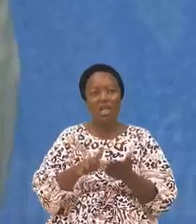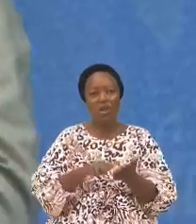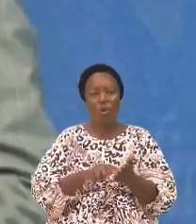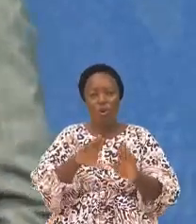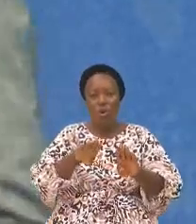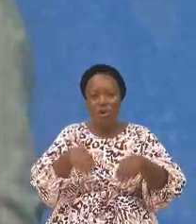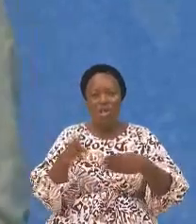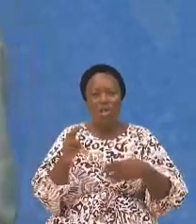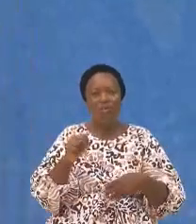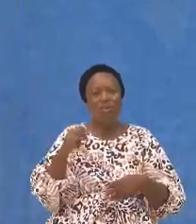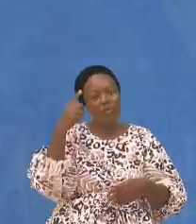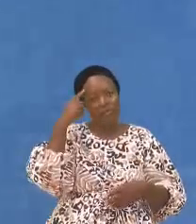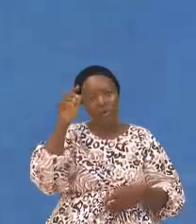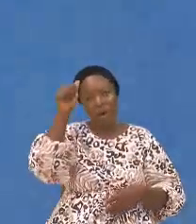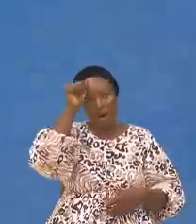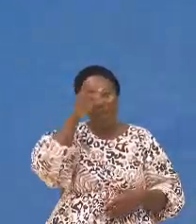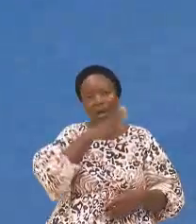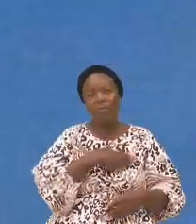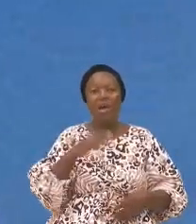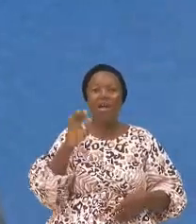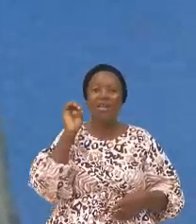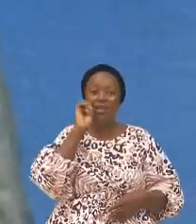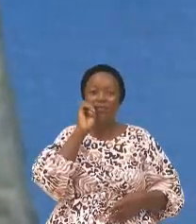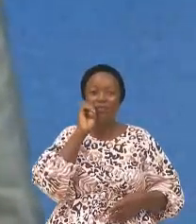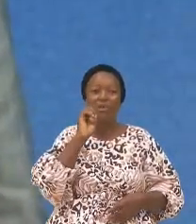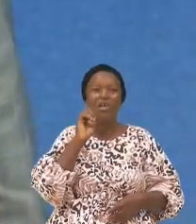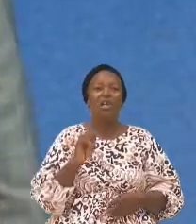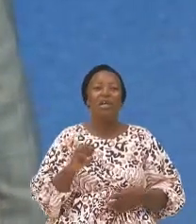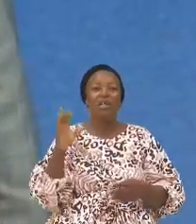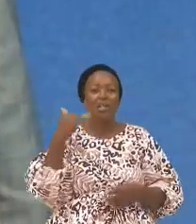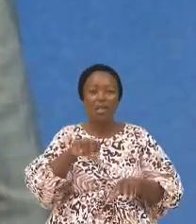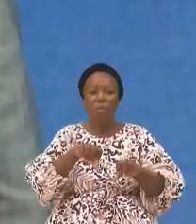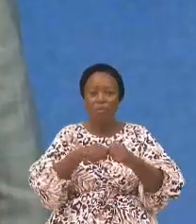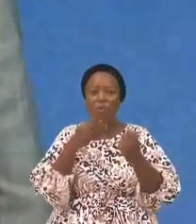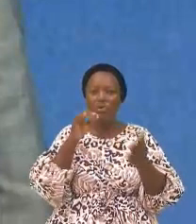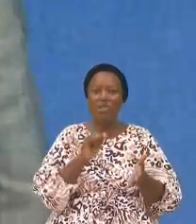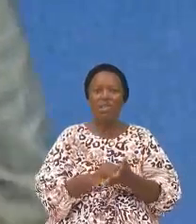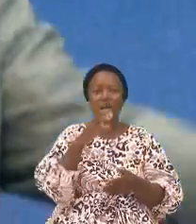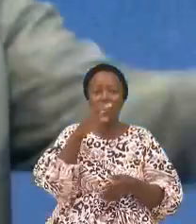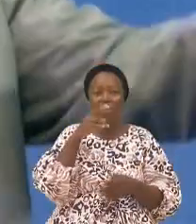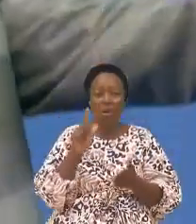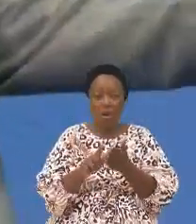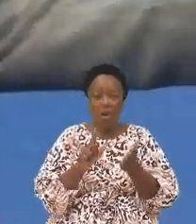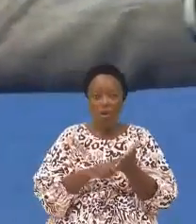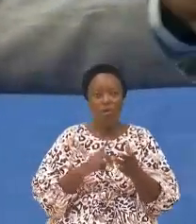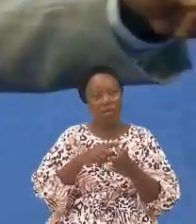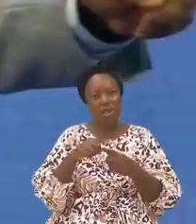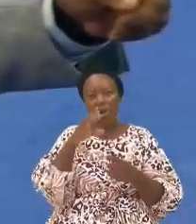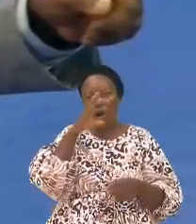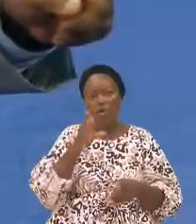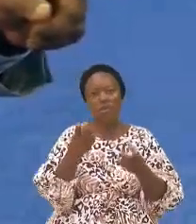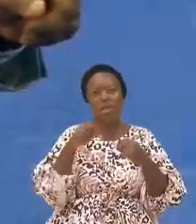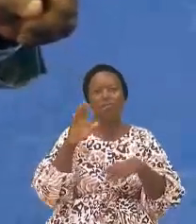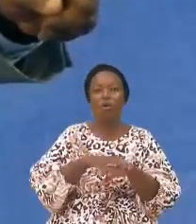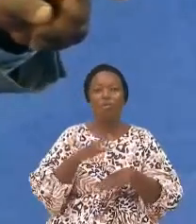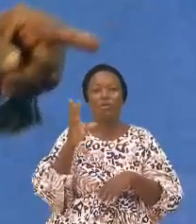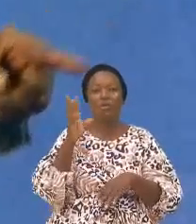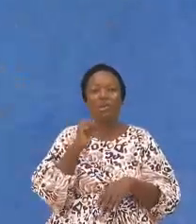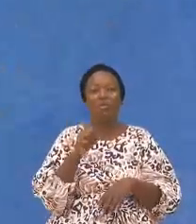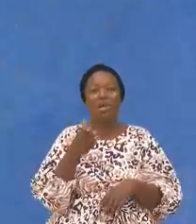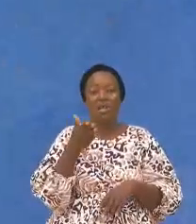law. There was a law given for Adam and Eve. They broke that law.